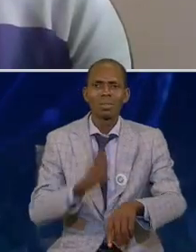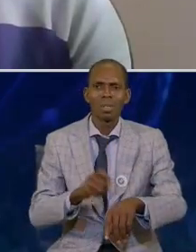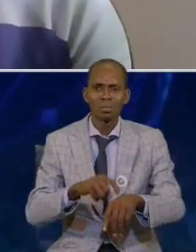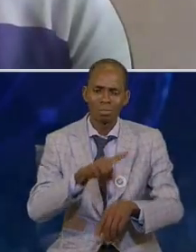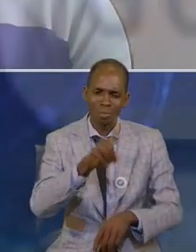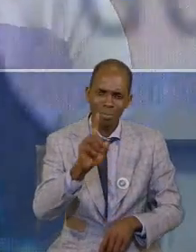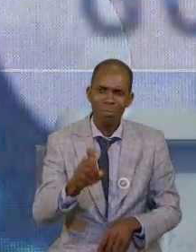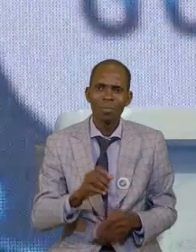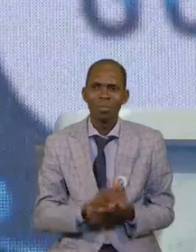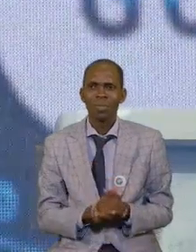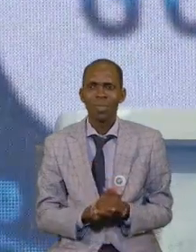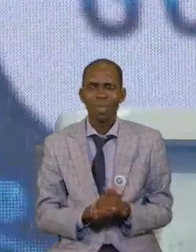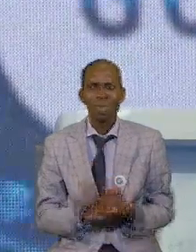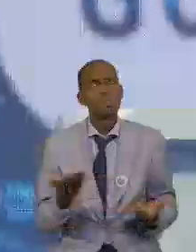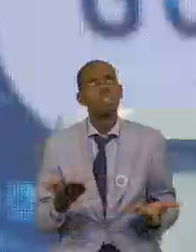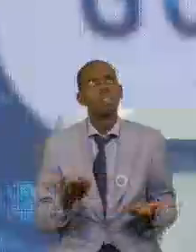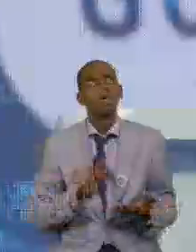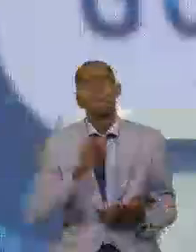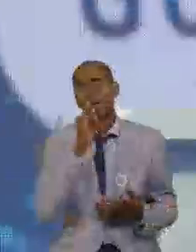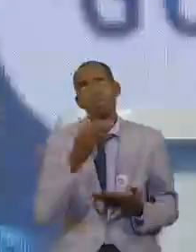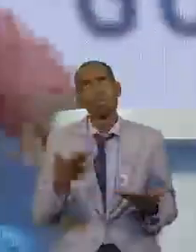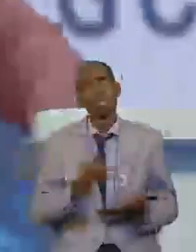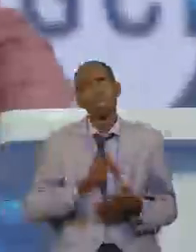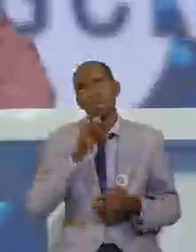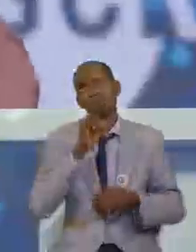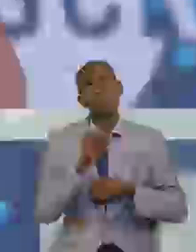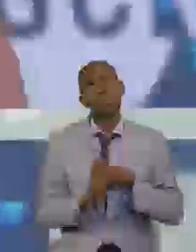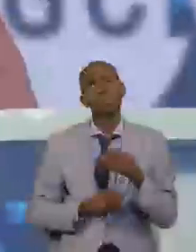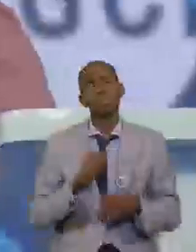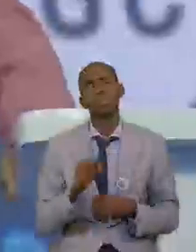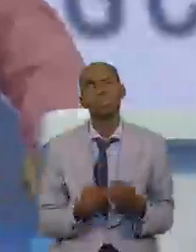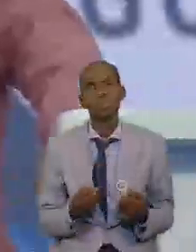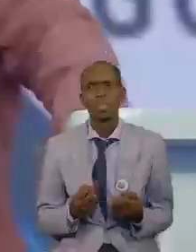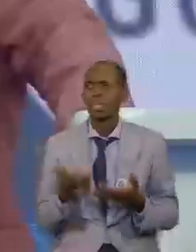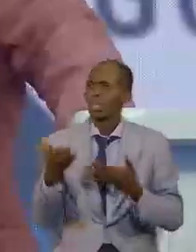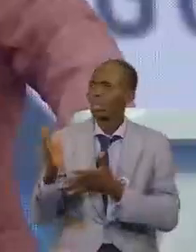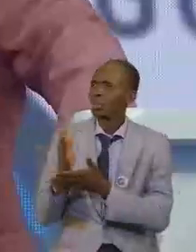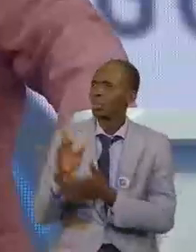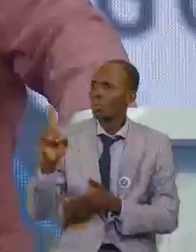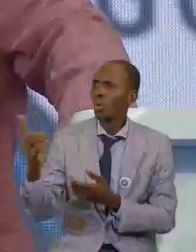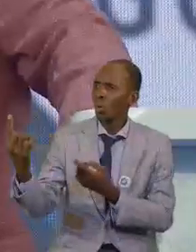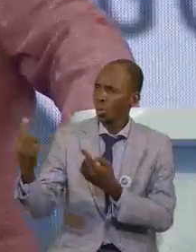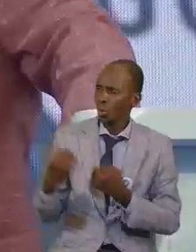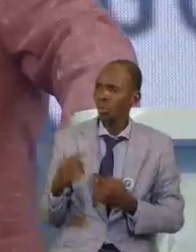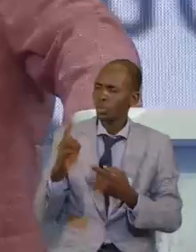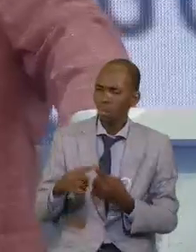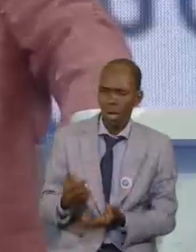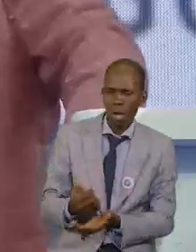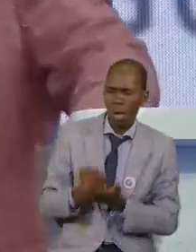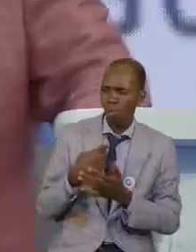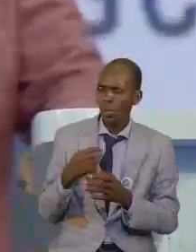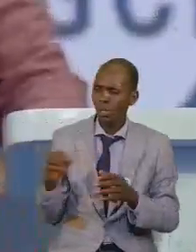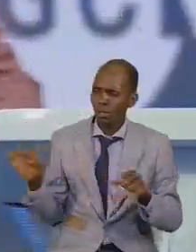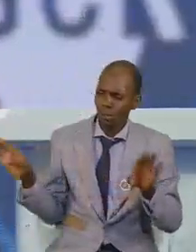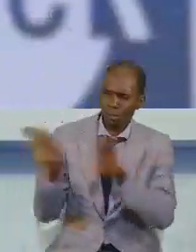I was saying, here I am, I'm suffering. Let somebody come and bind this thing for me and loose this